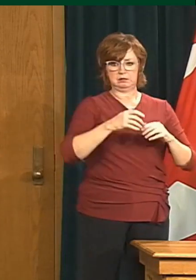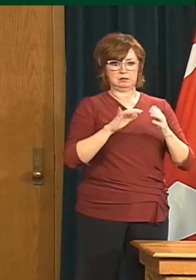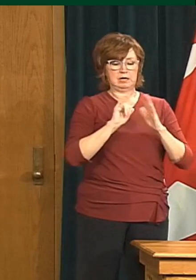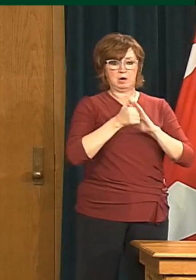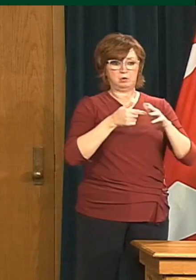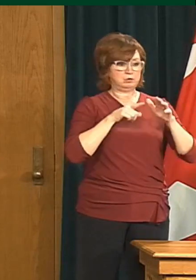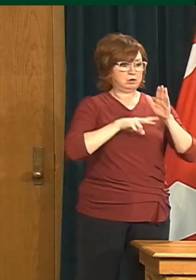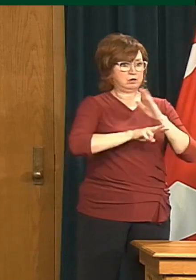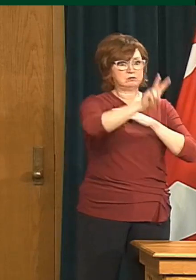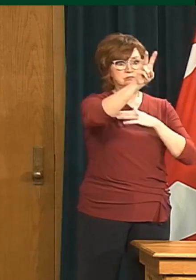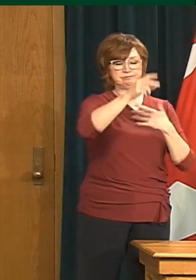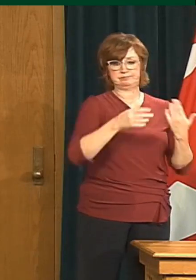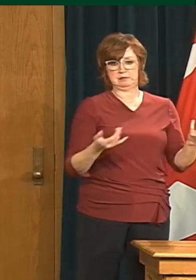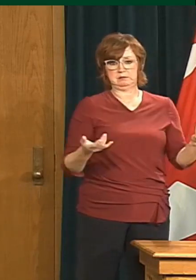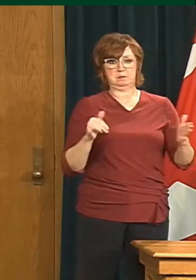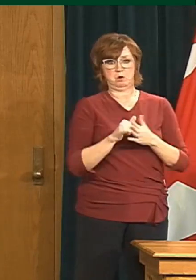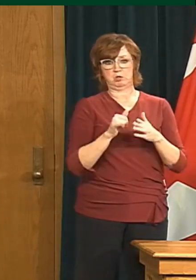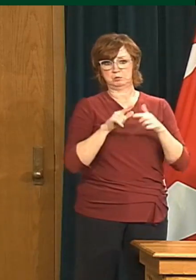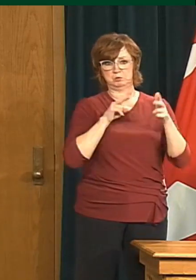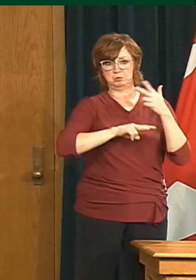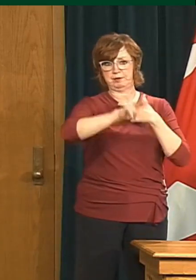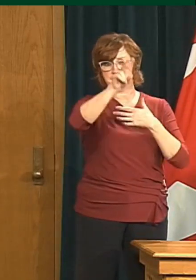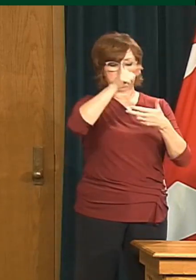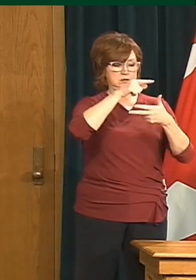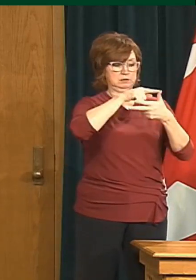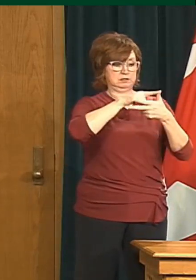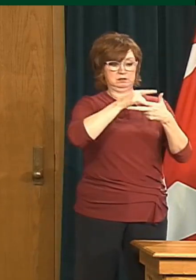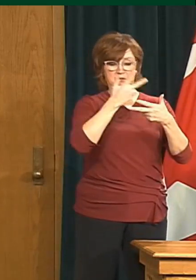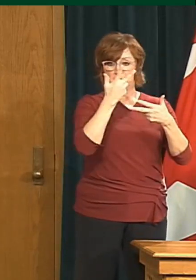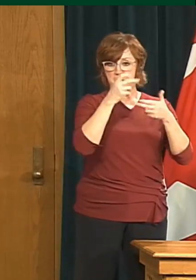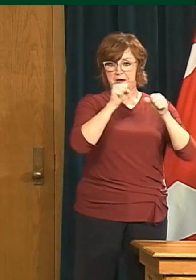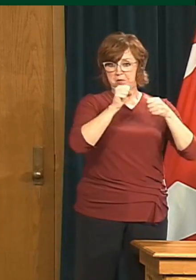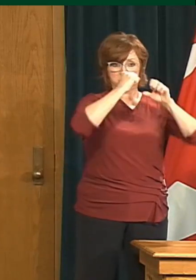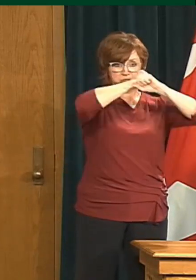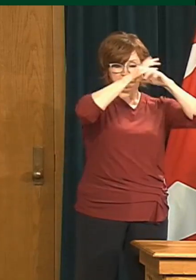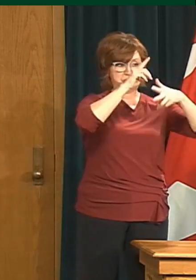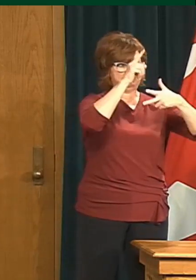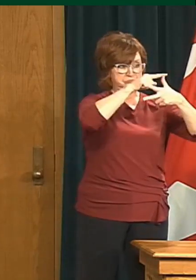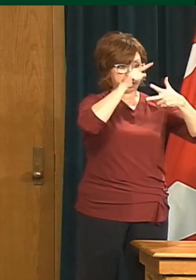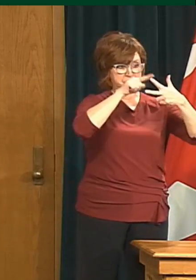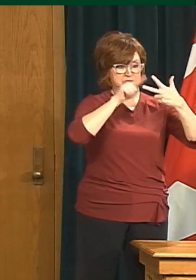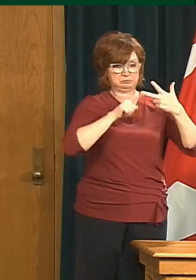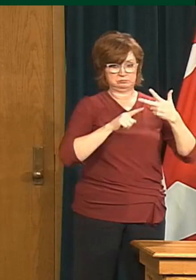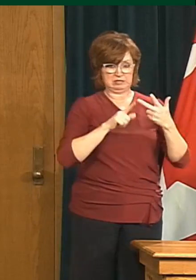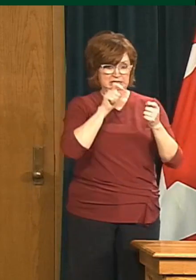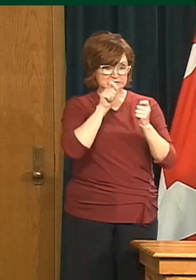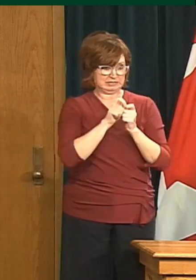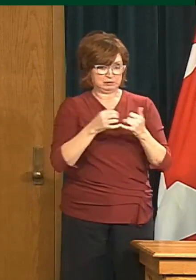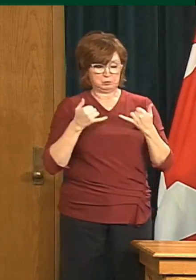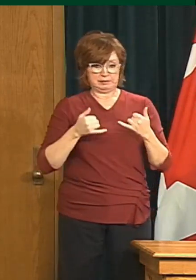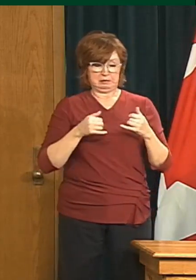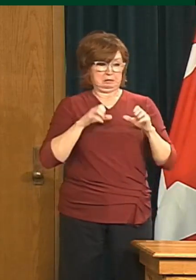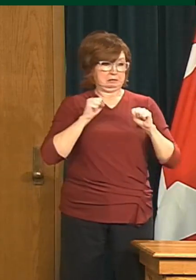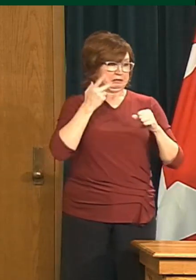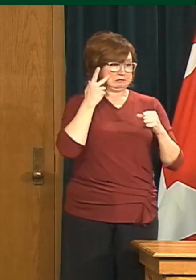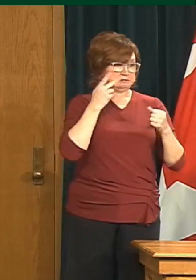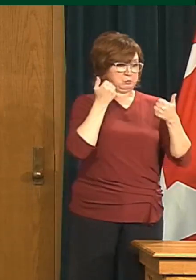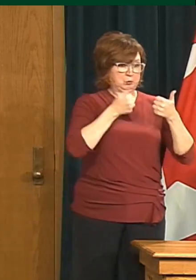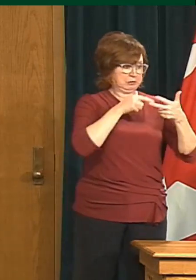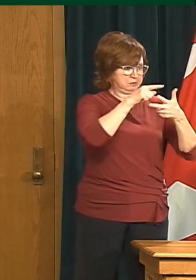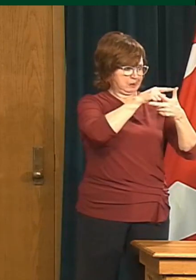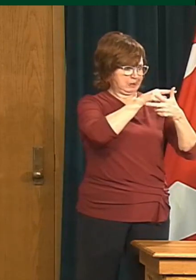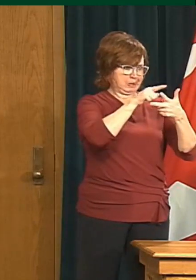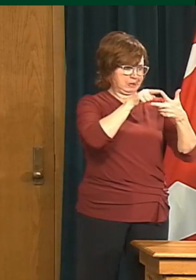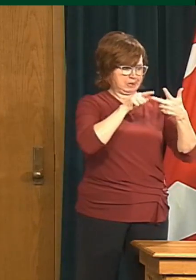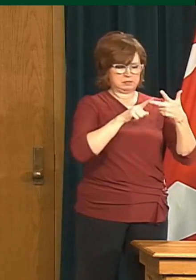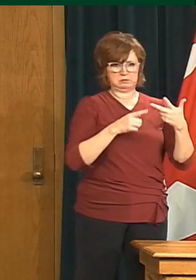3 different scenarios here today. Nobody is quite certain at this point in time, but in the interest of being as transparent as possible with the people